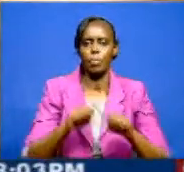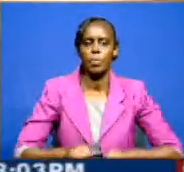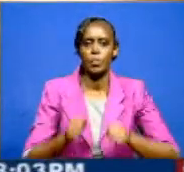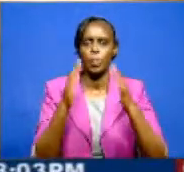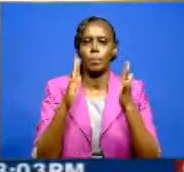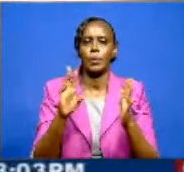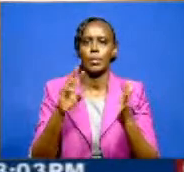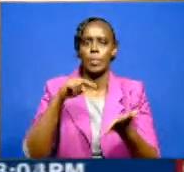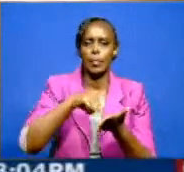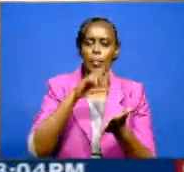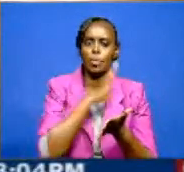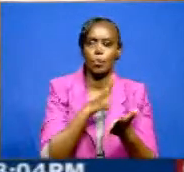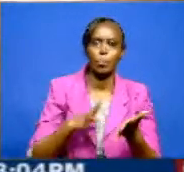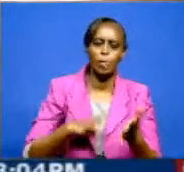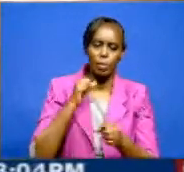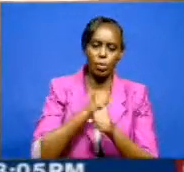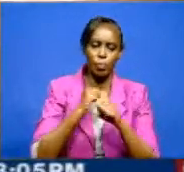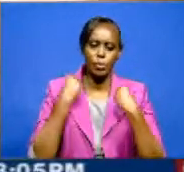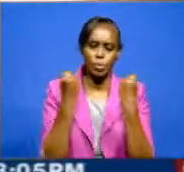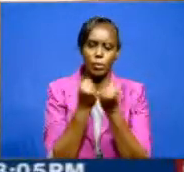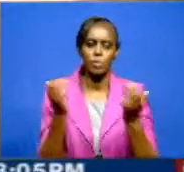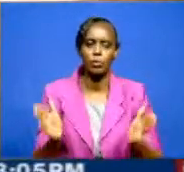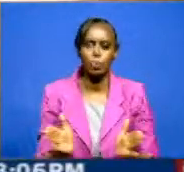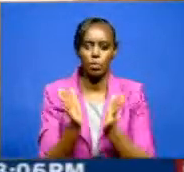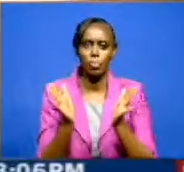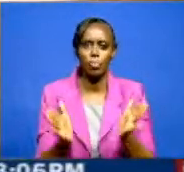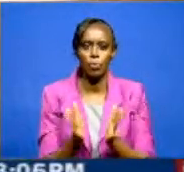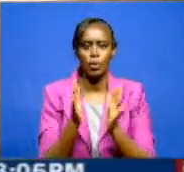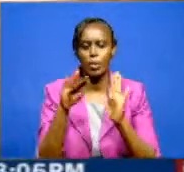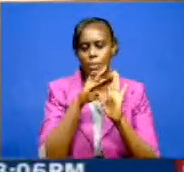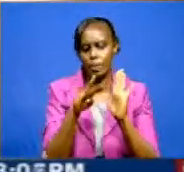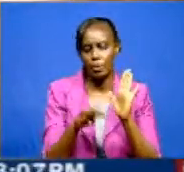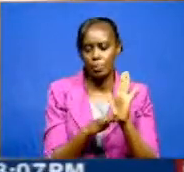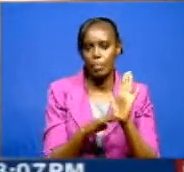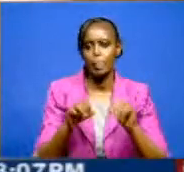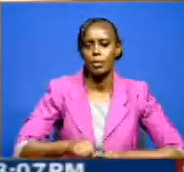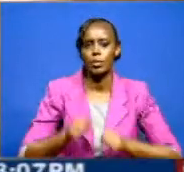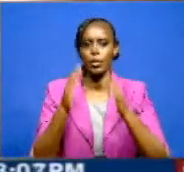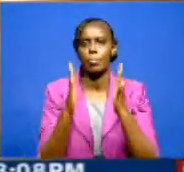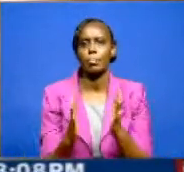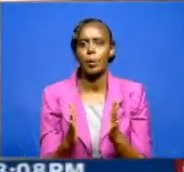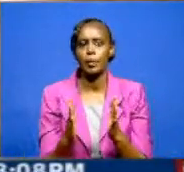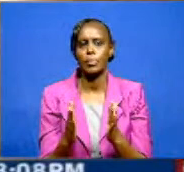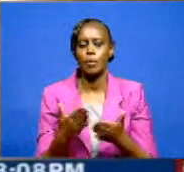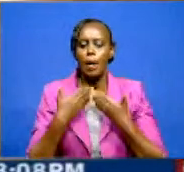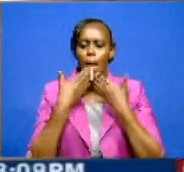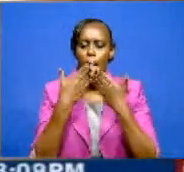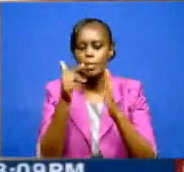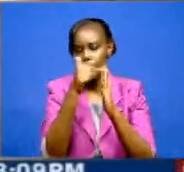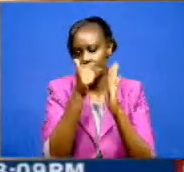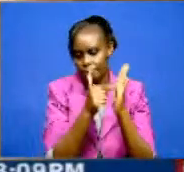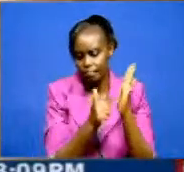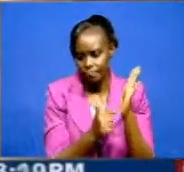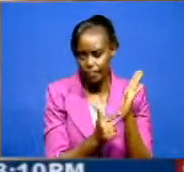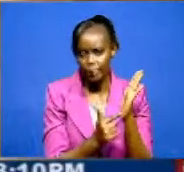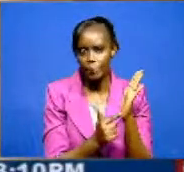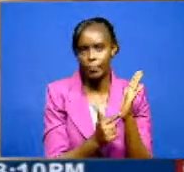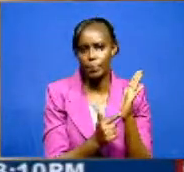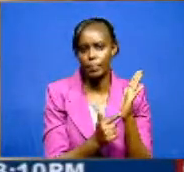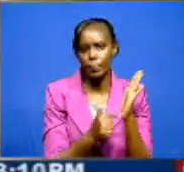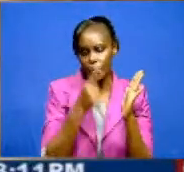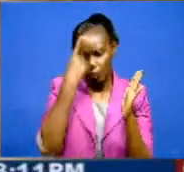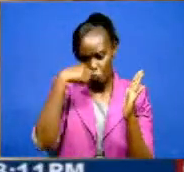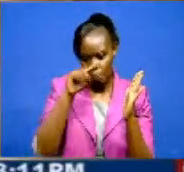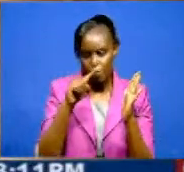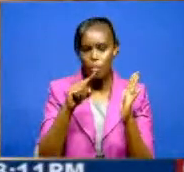Chairperson Standing Committee on Labor and Social Welfare. In the statement, the Chairperson should respond to the following. What policy